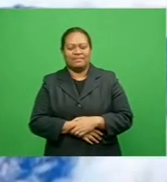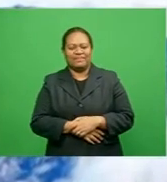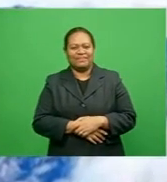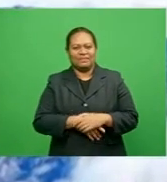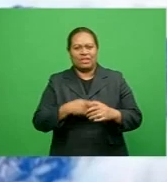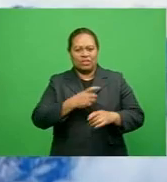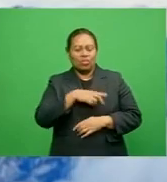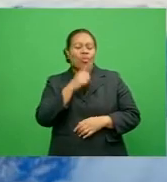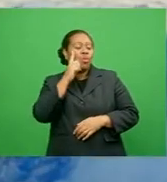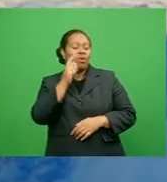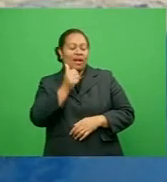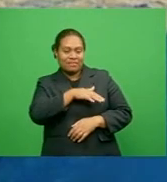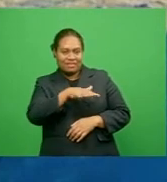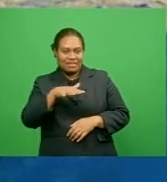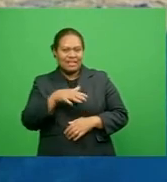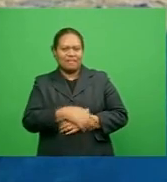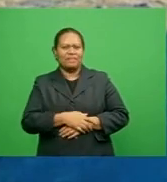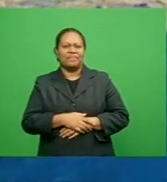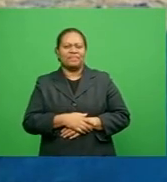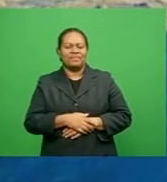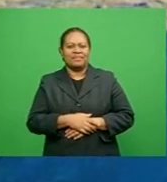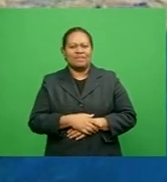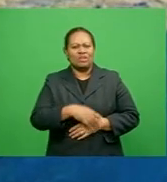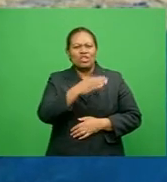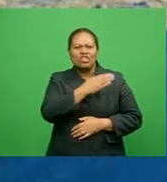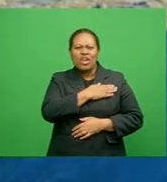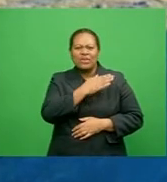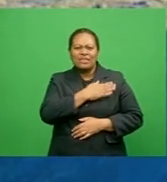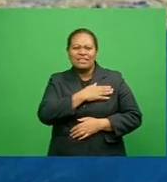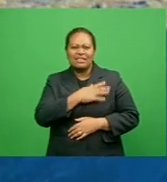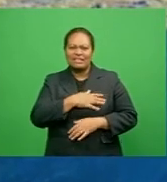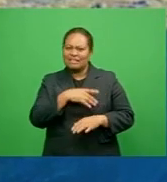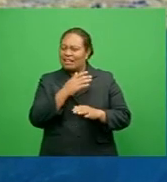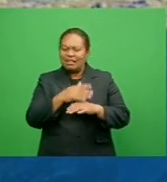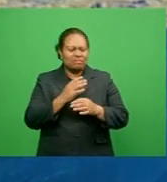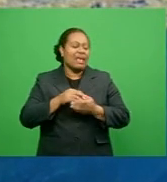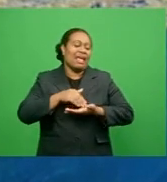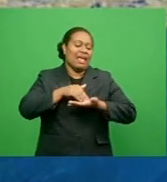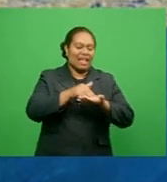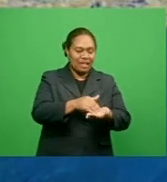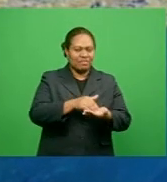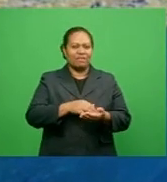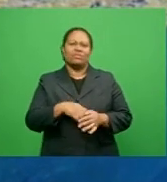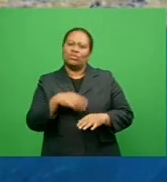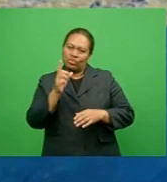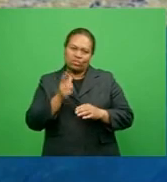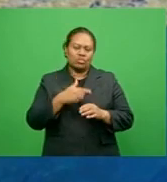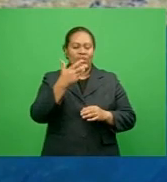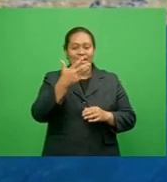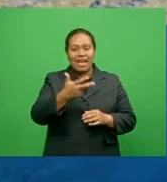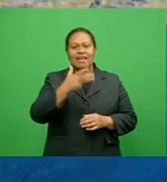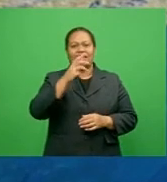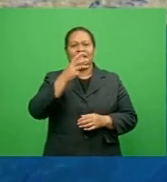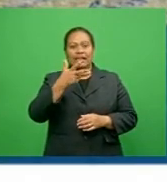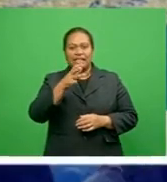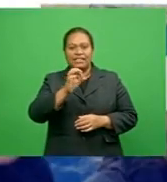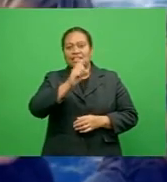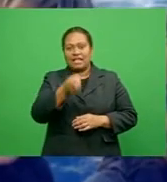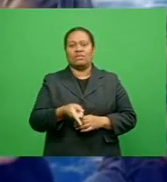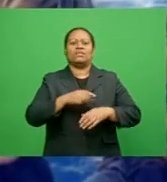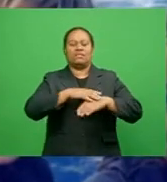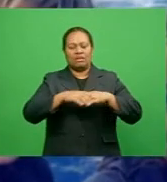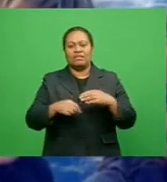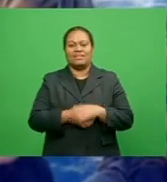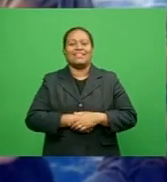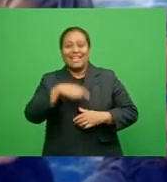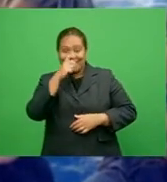looked after him, including his charity, who climbed up Snowdown and helped him raise over $9,000. Harvey's twin